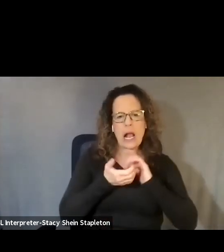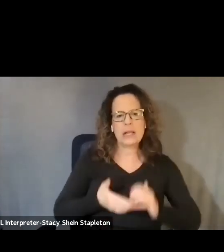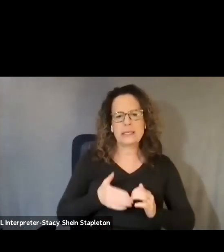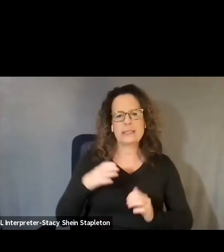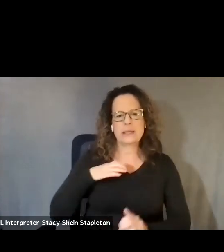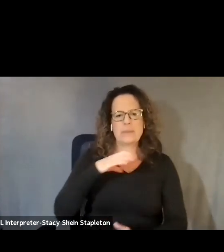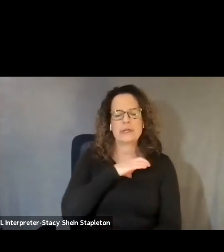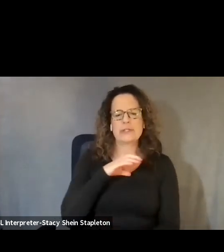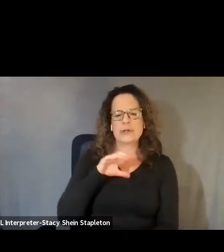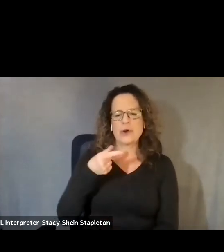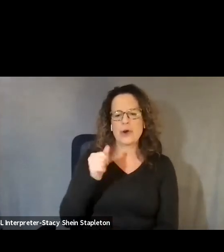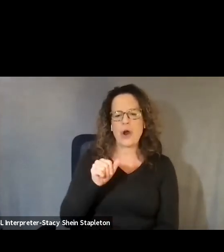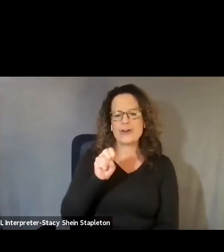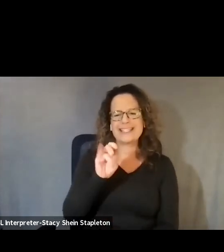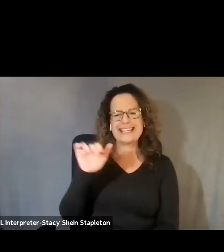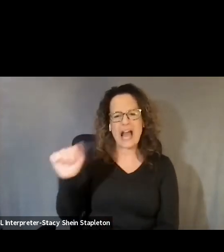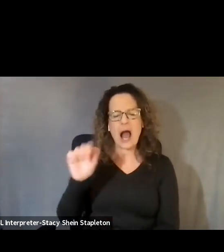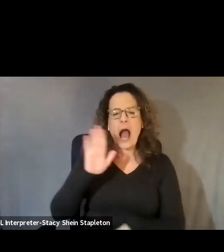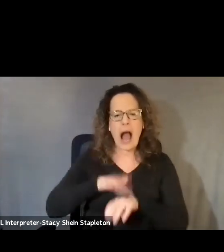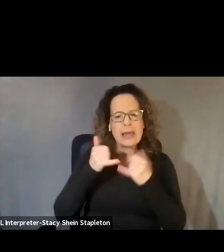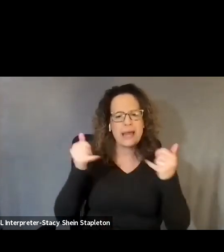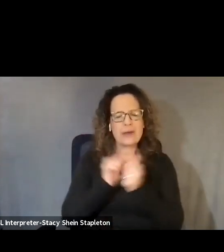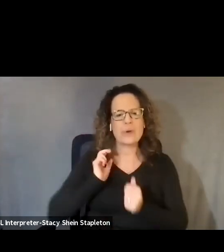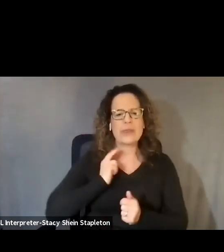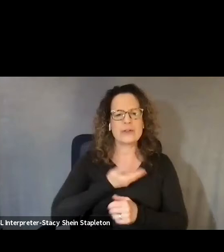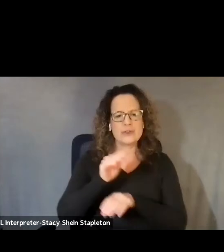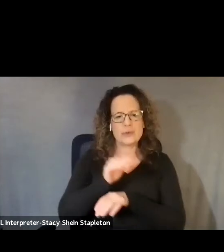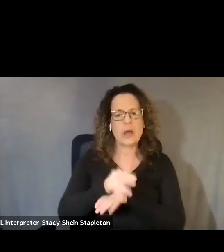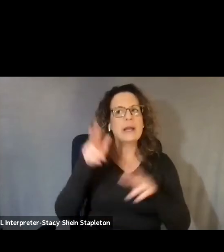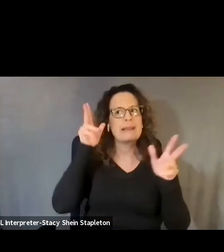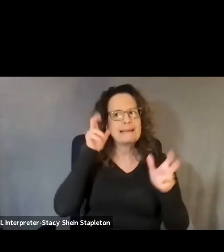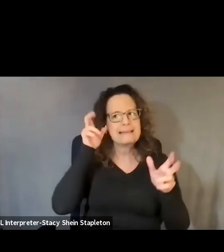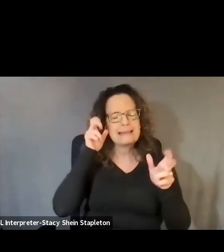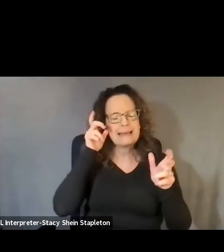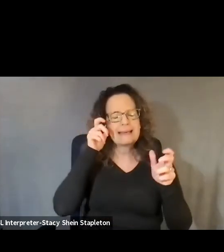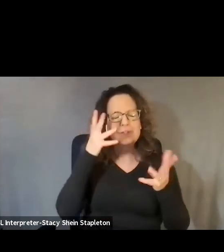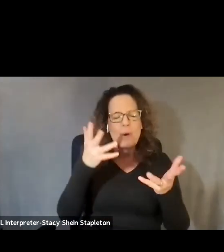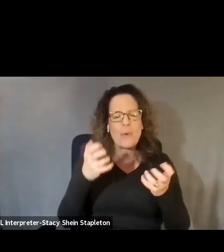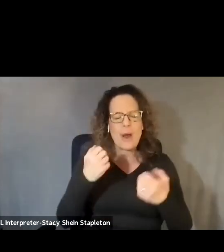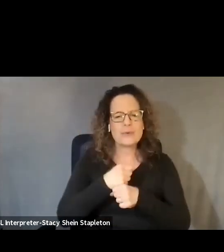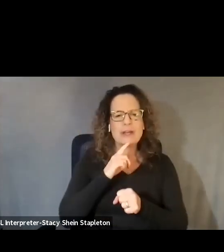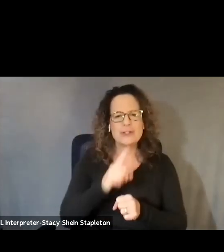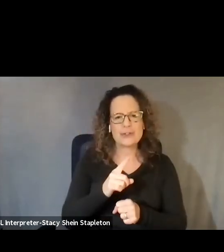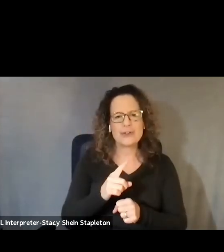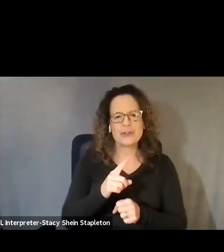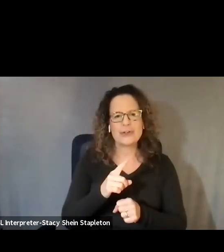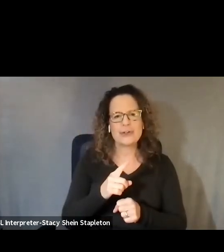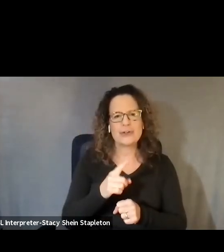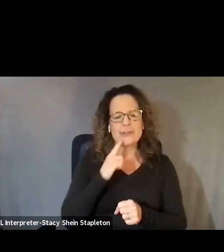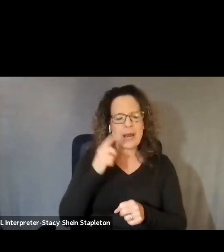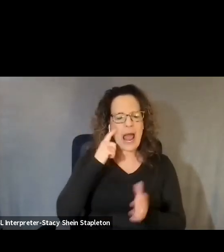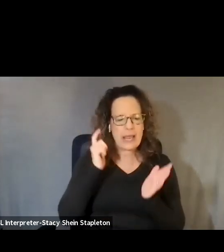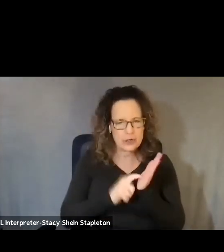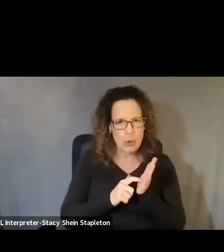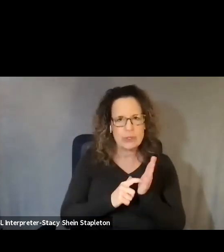is online somewhere with us tonight, listening to the presentation. So I wanted to make sure that I acknowledged